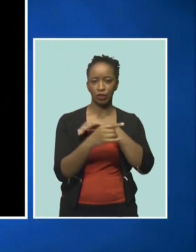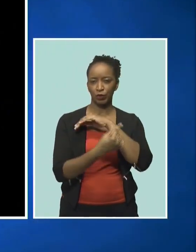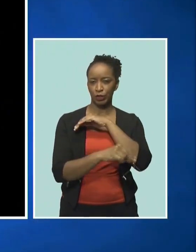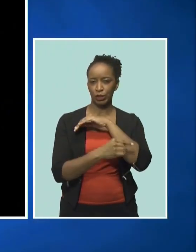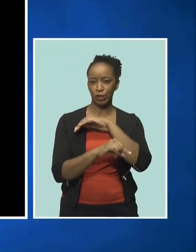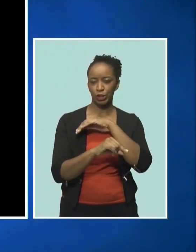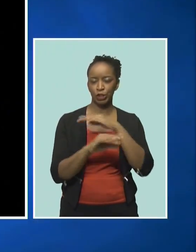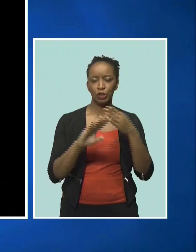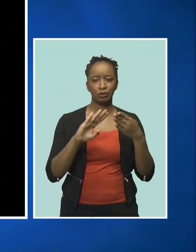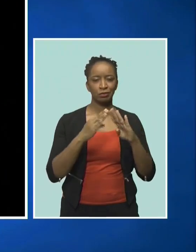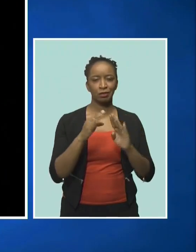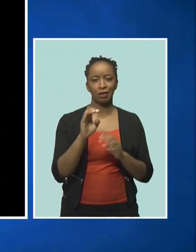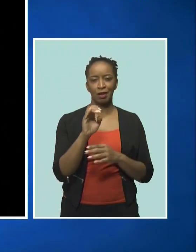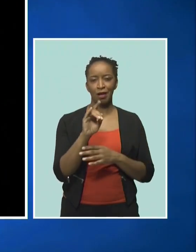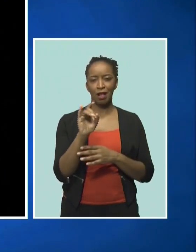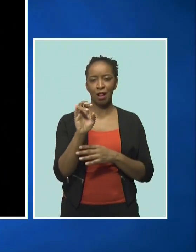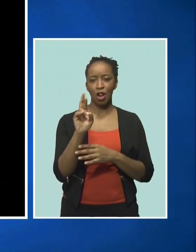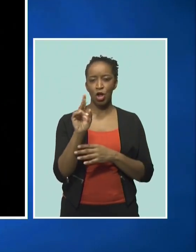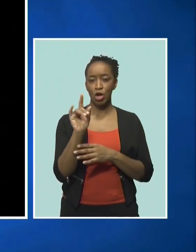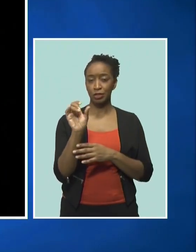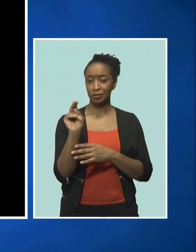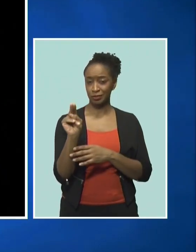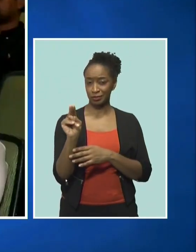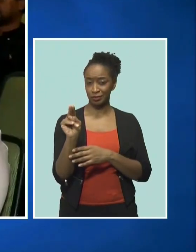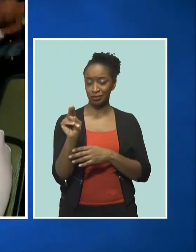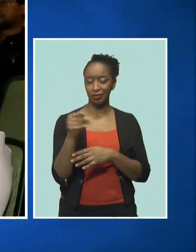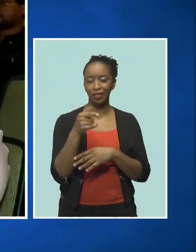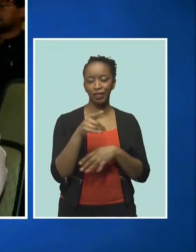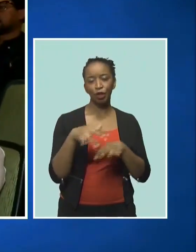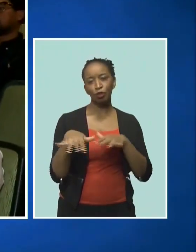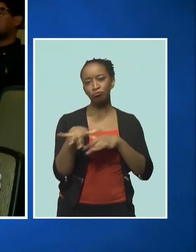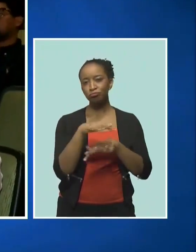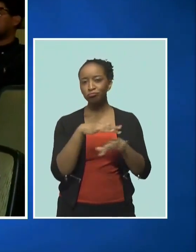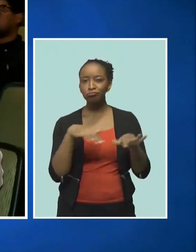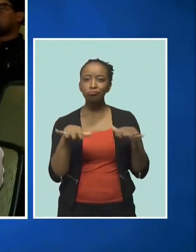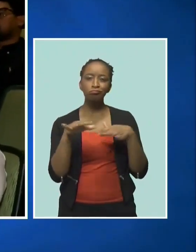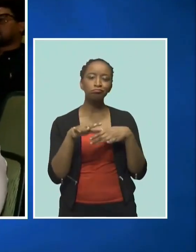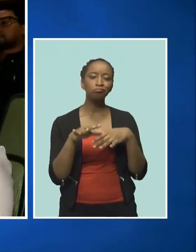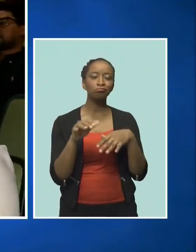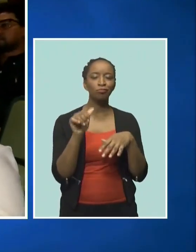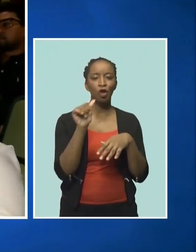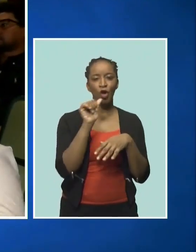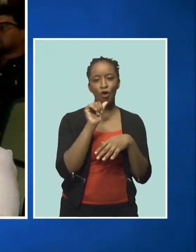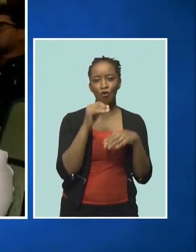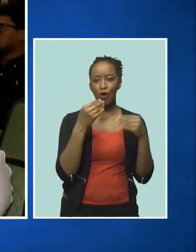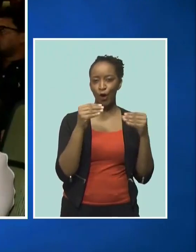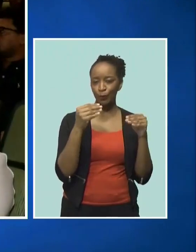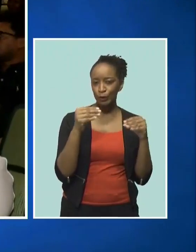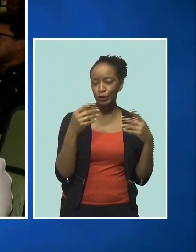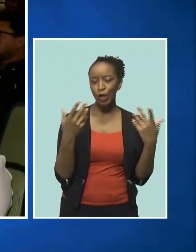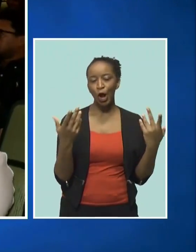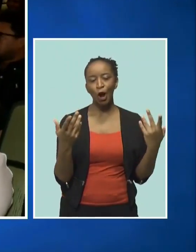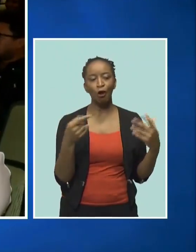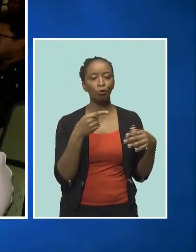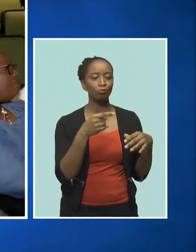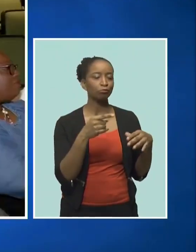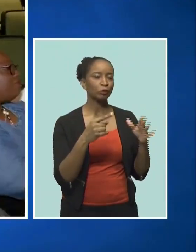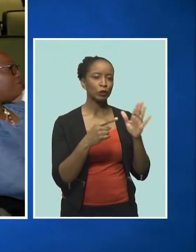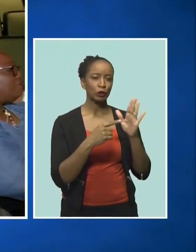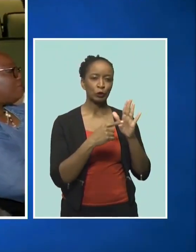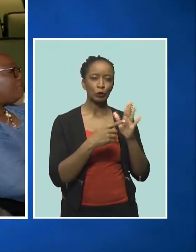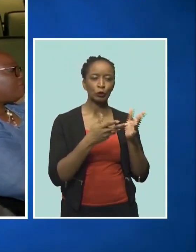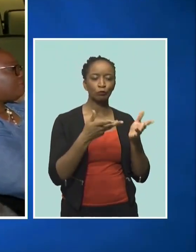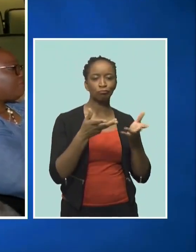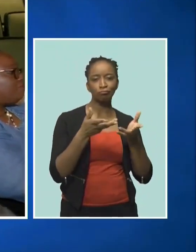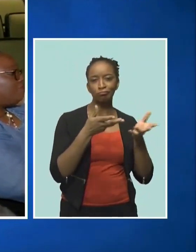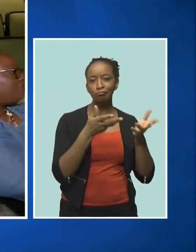correlation between the activity in the village, rum shops, speakeasies, and churches. Screenwriter and producer Graham Clark